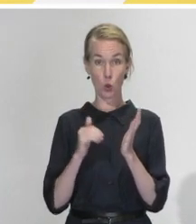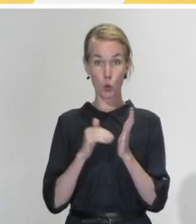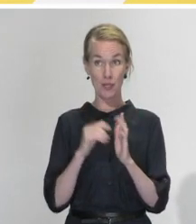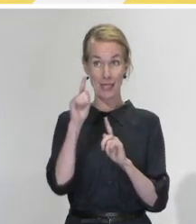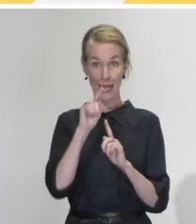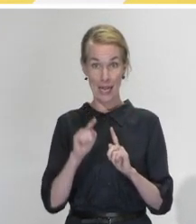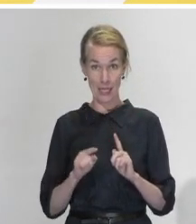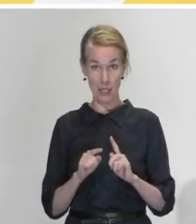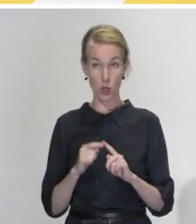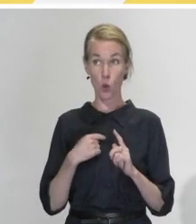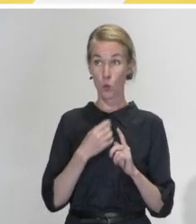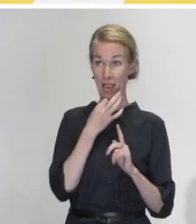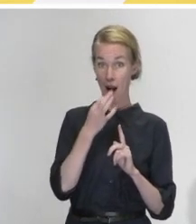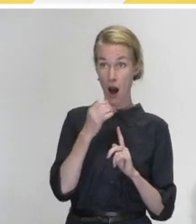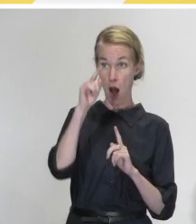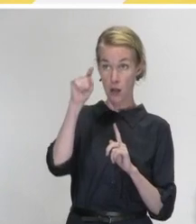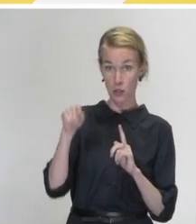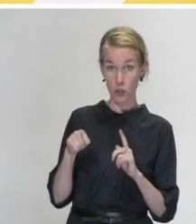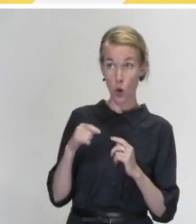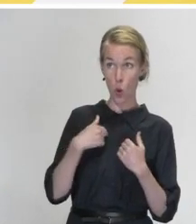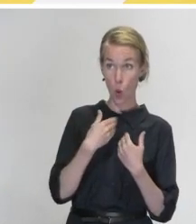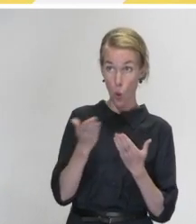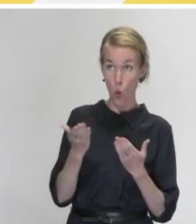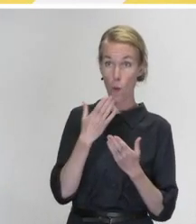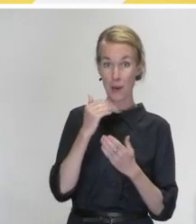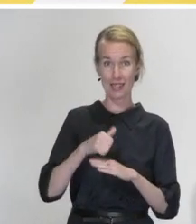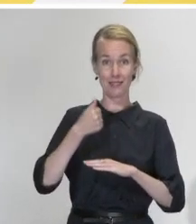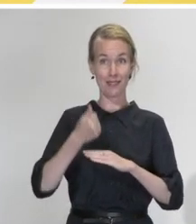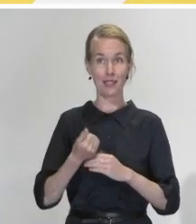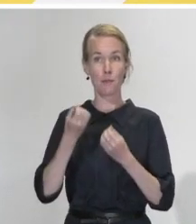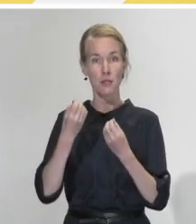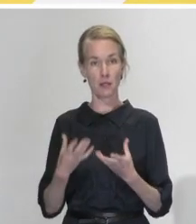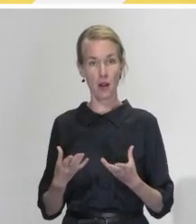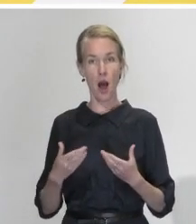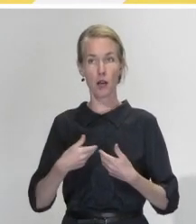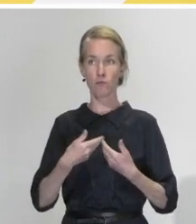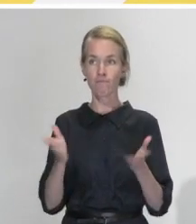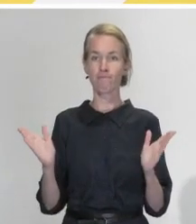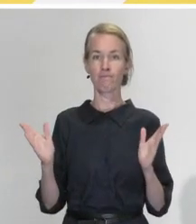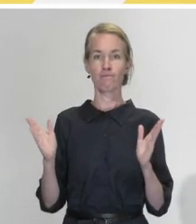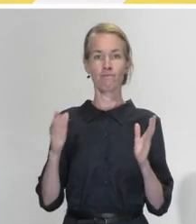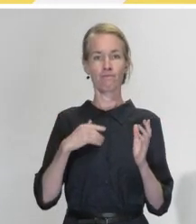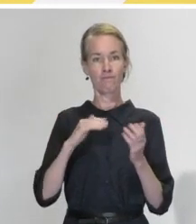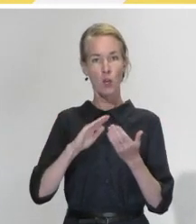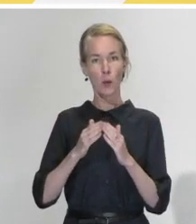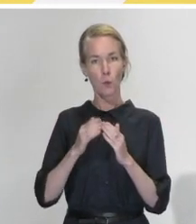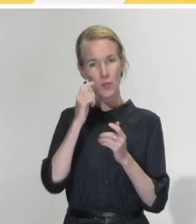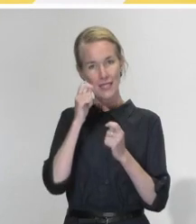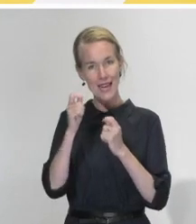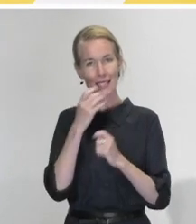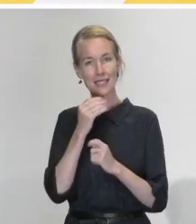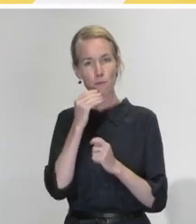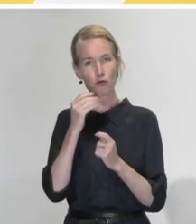their CBACs, as they're called, from this weekend, so we know where demand is strongest, and also so that we can just